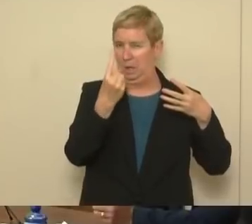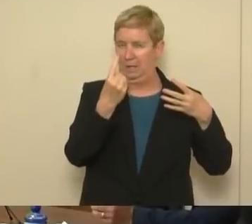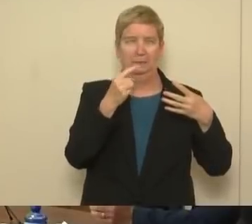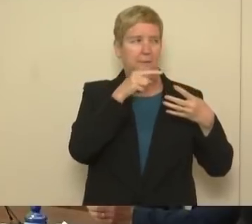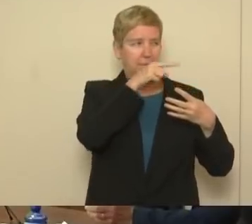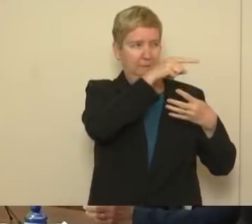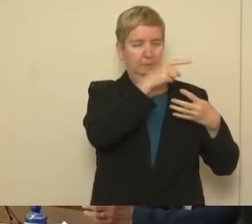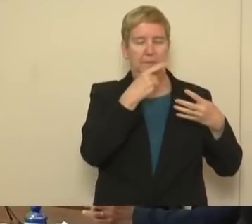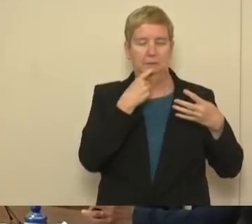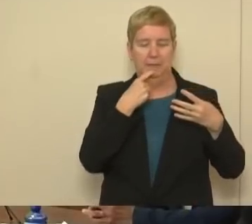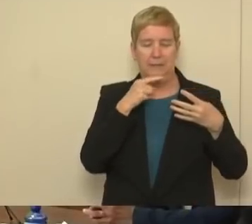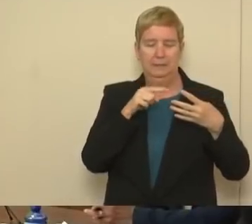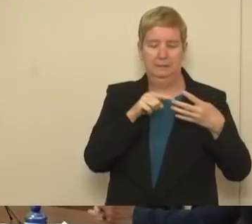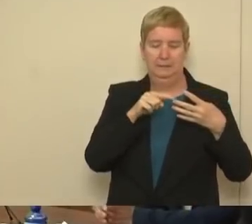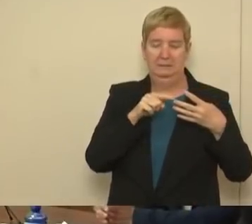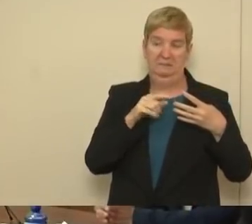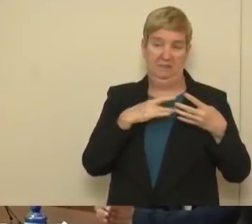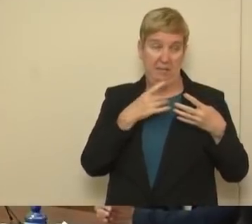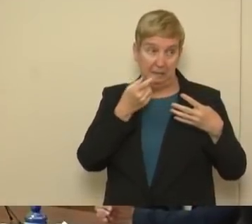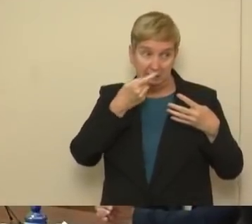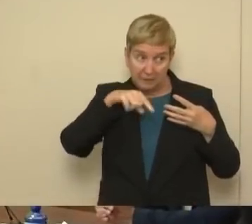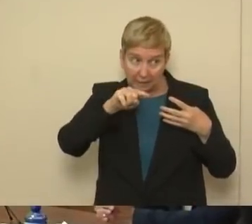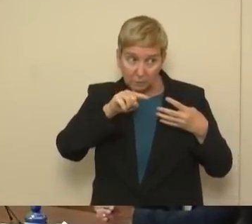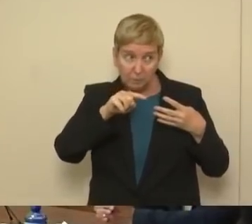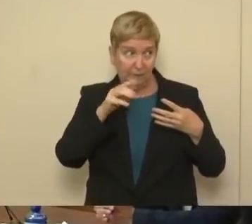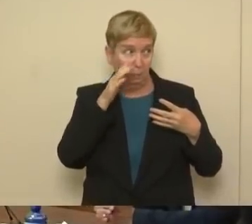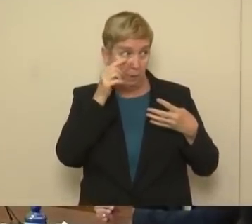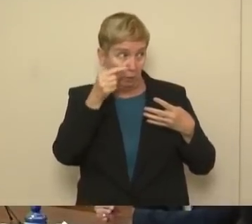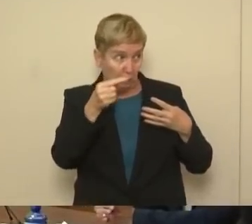Dr. Grace said might be met within the next week,